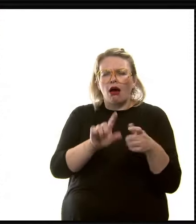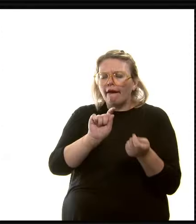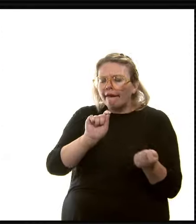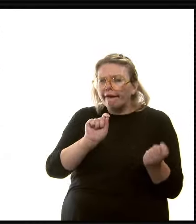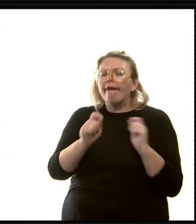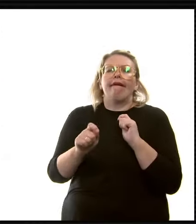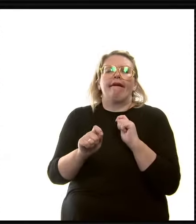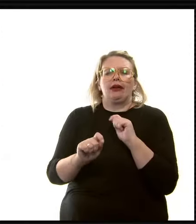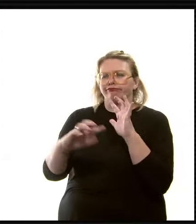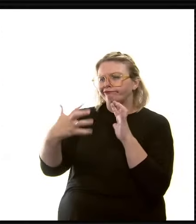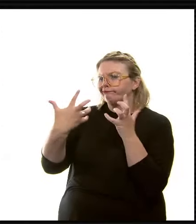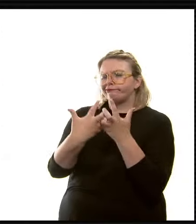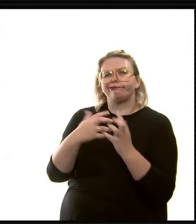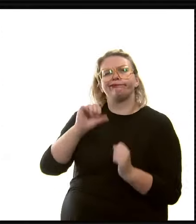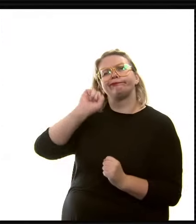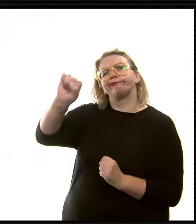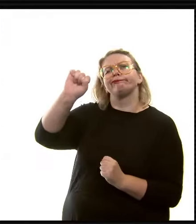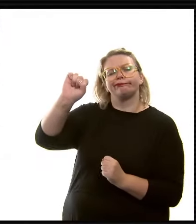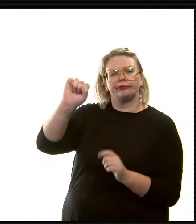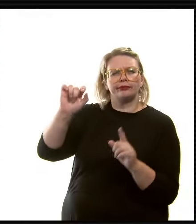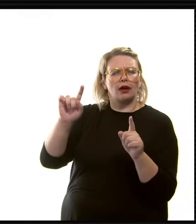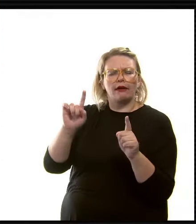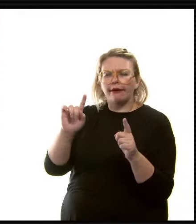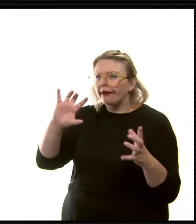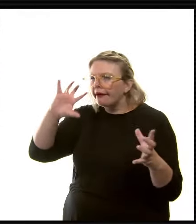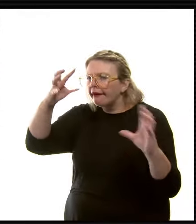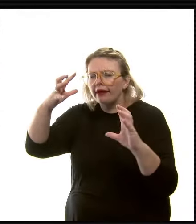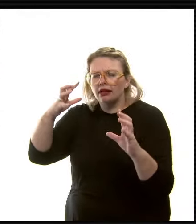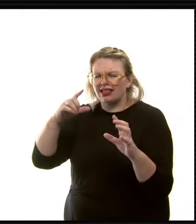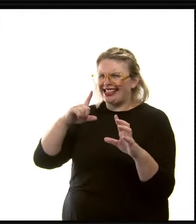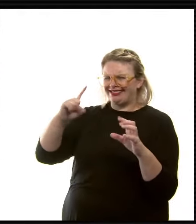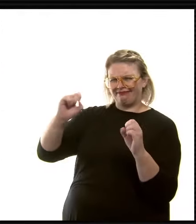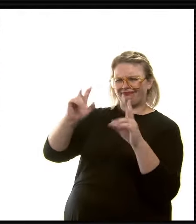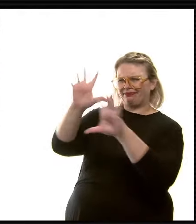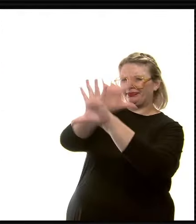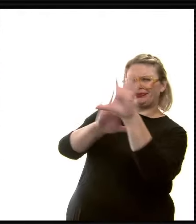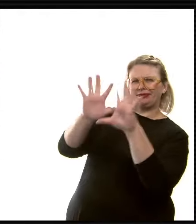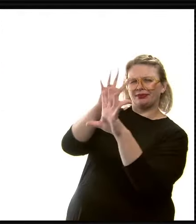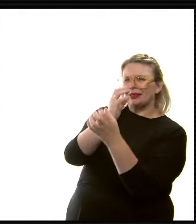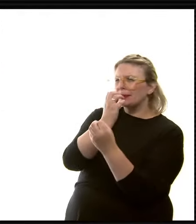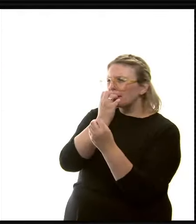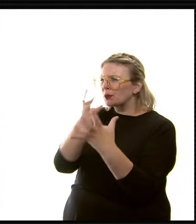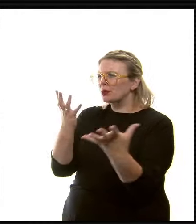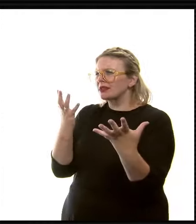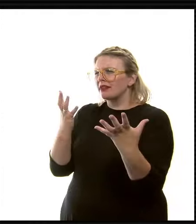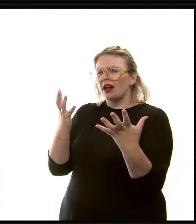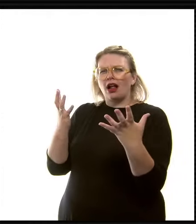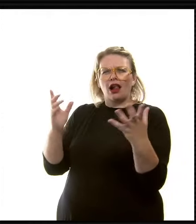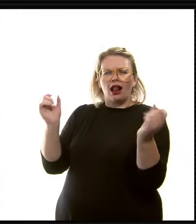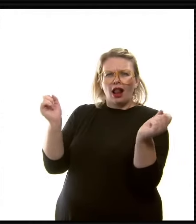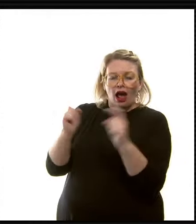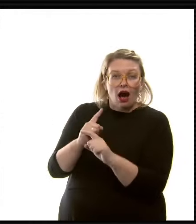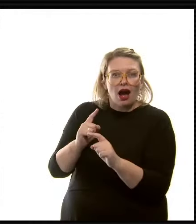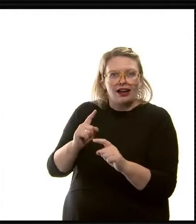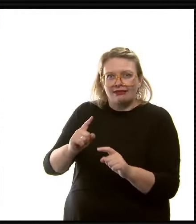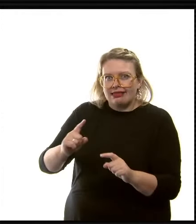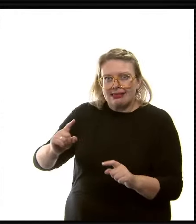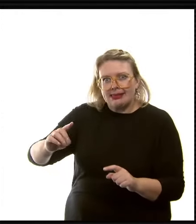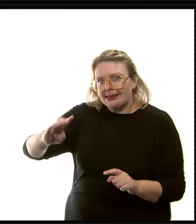alien Pandoran look that is both beautiful and exotic and also sometimes incredibly dangerous.